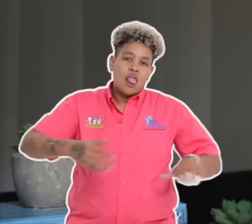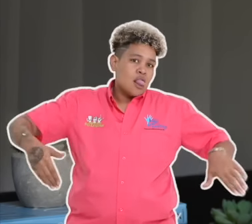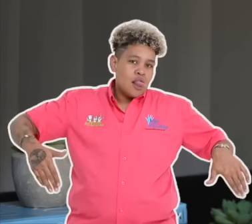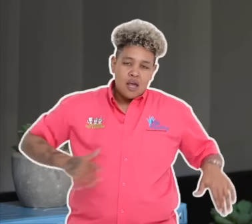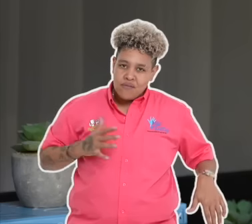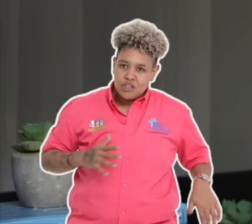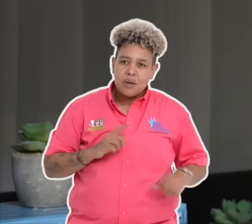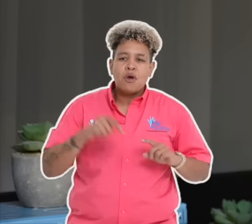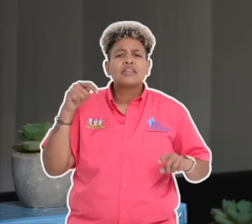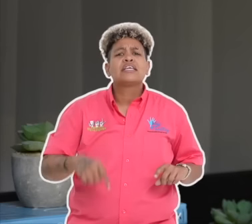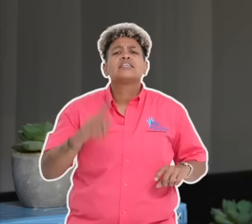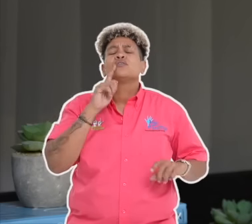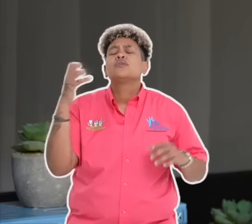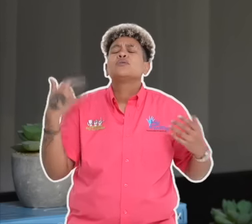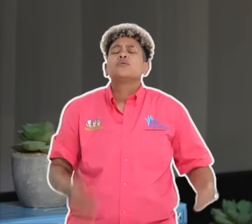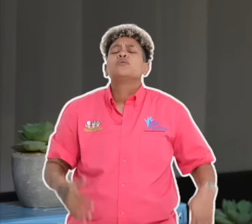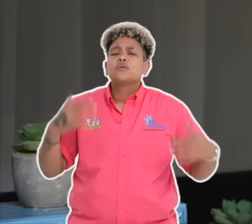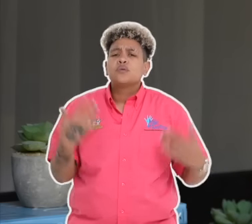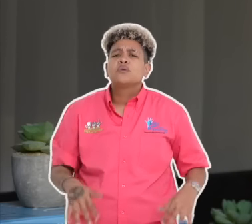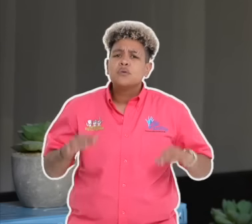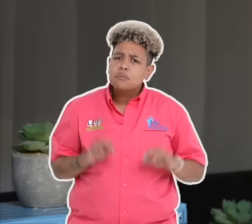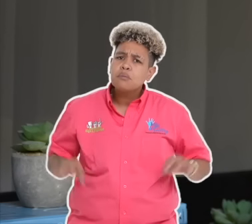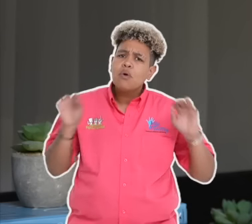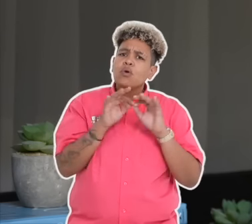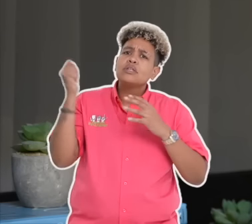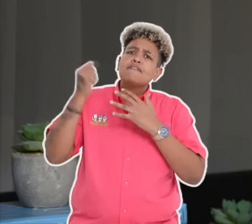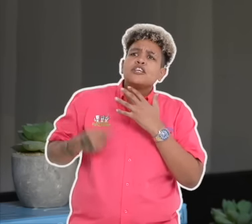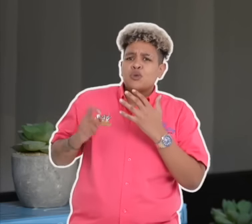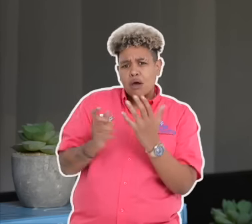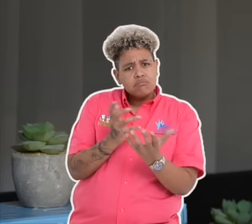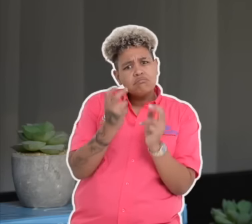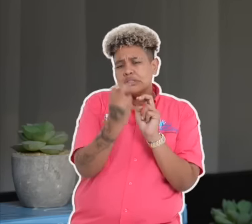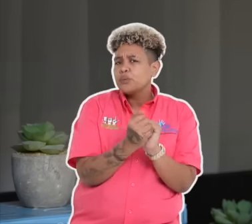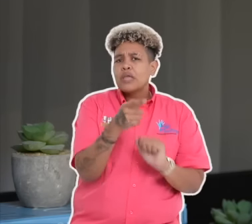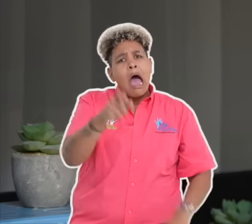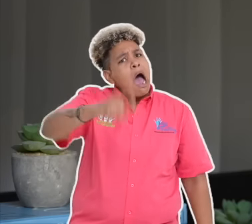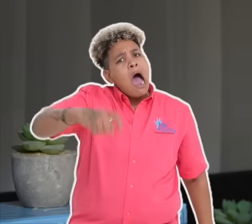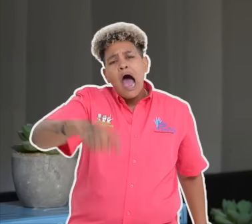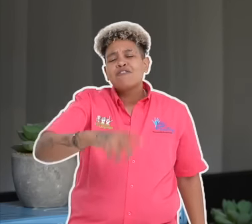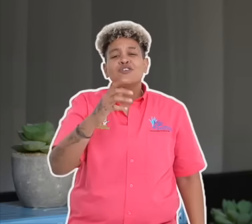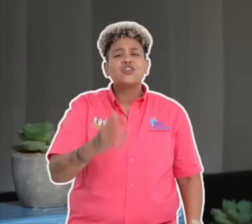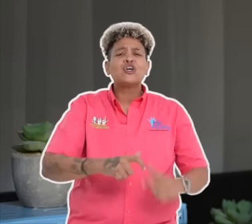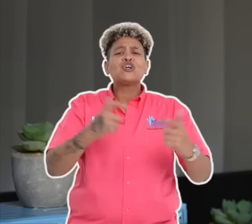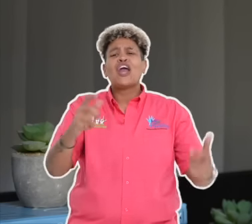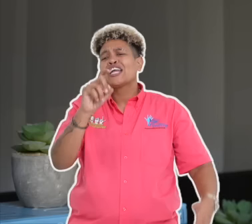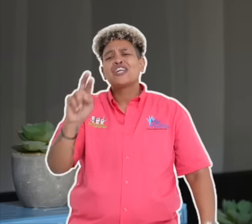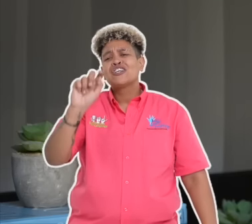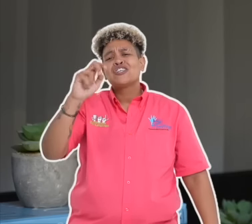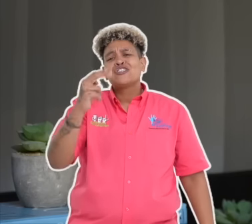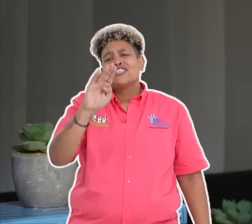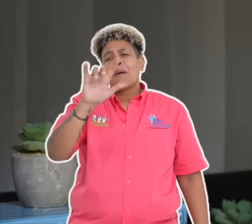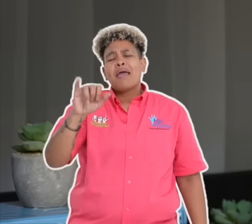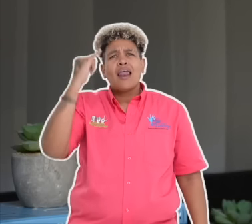officially started, but this was a very, very special feature that we had to do. We had to sit down with the great Dr. Trisha Bailey just